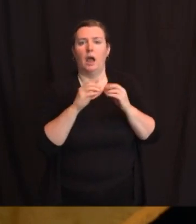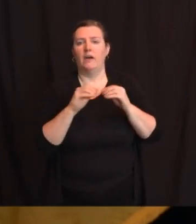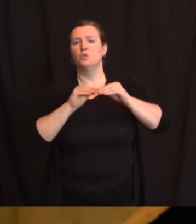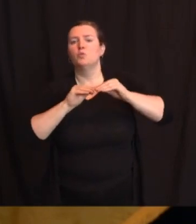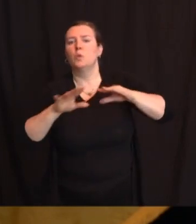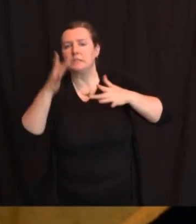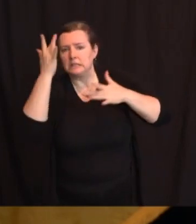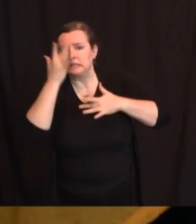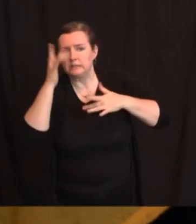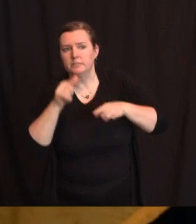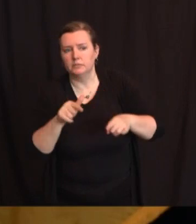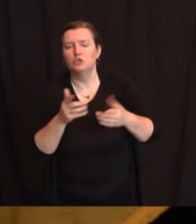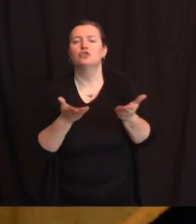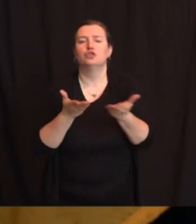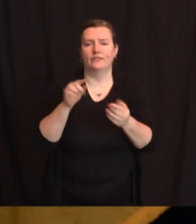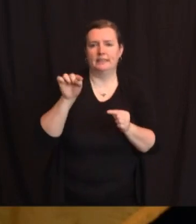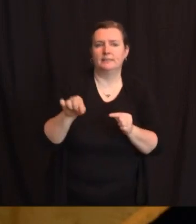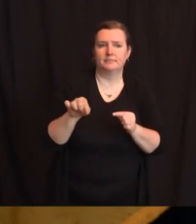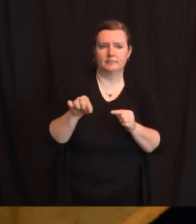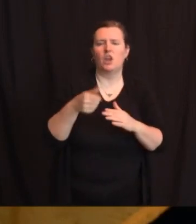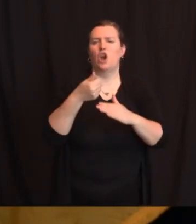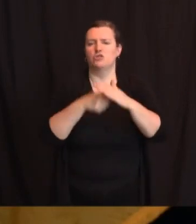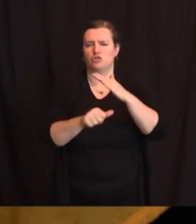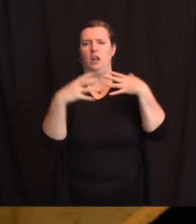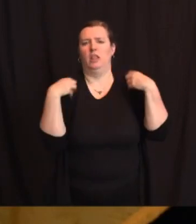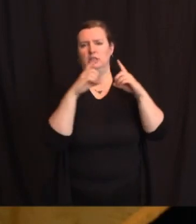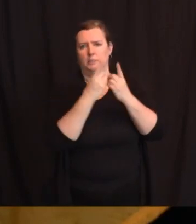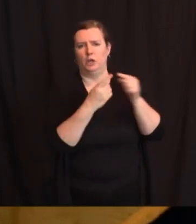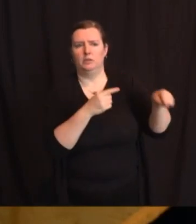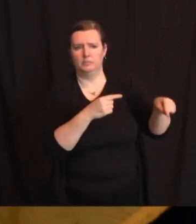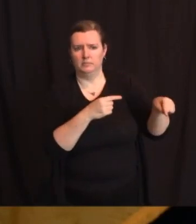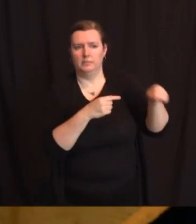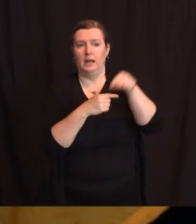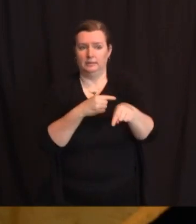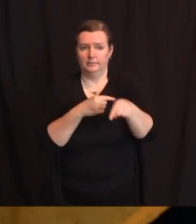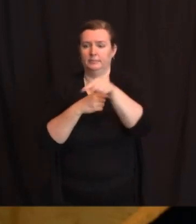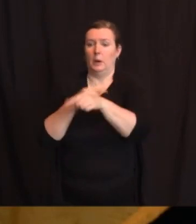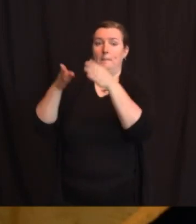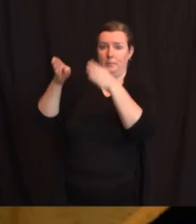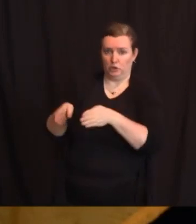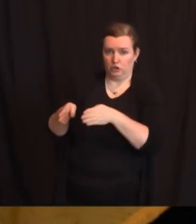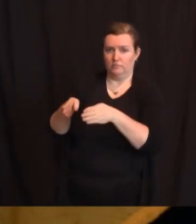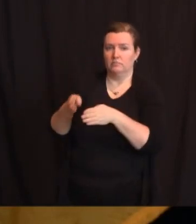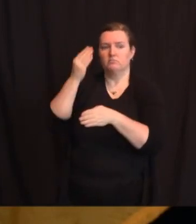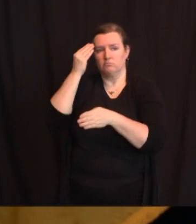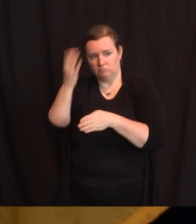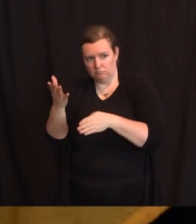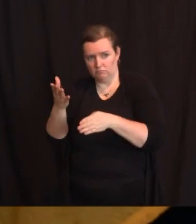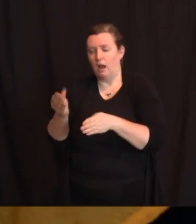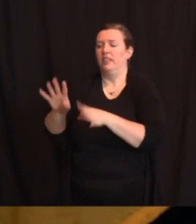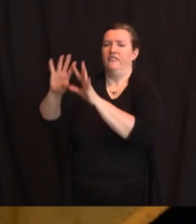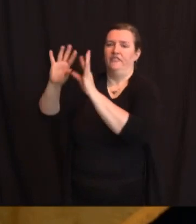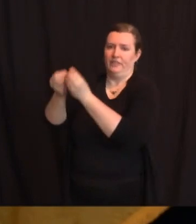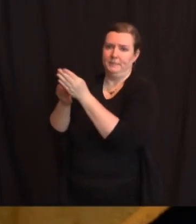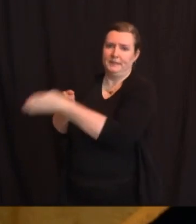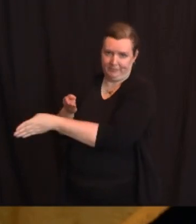ordering physician and the individuals are notified. Within 24 hours, a